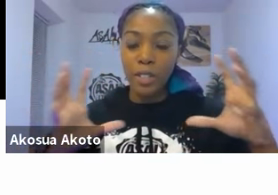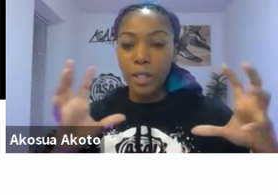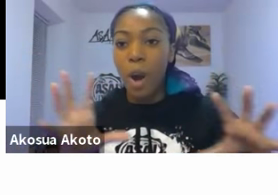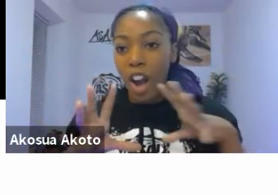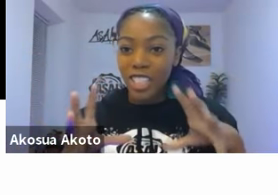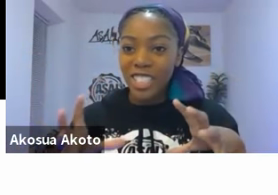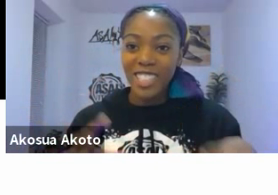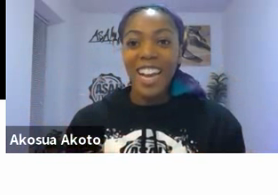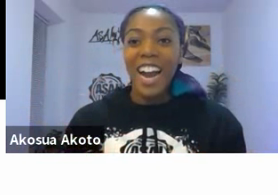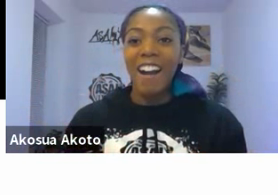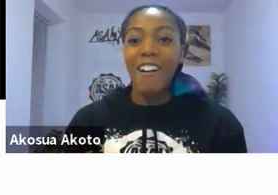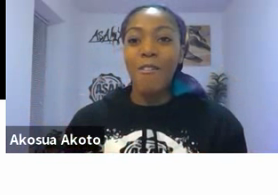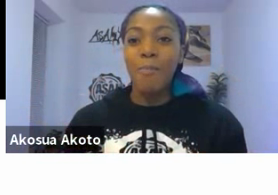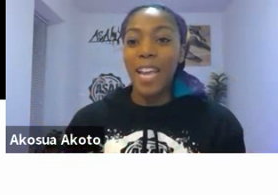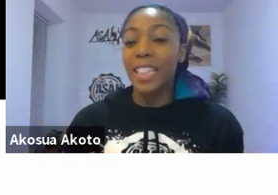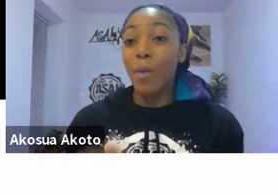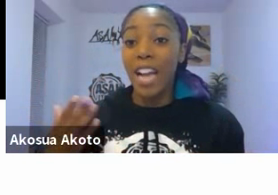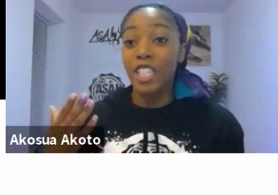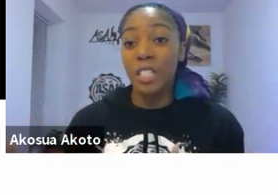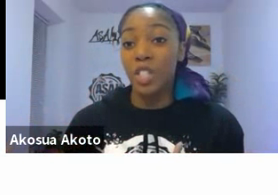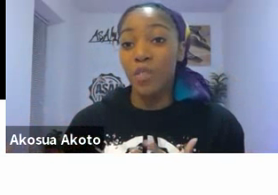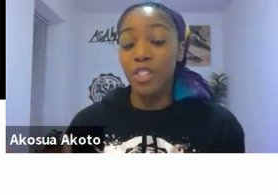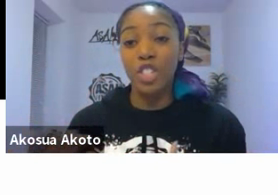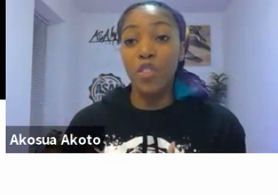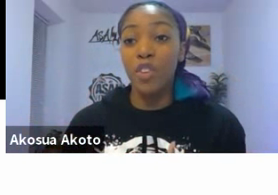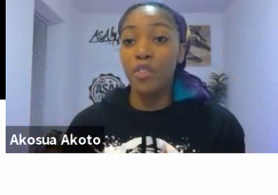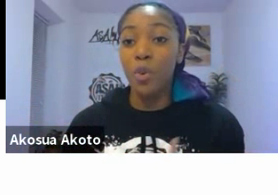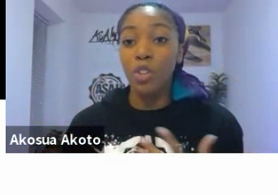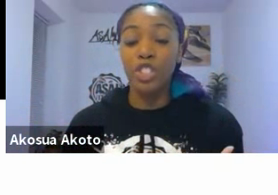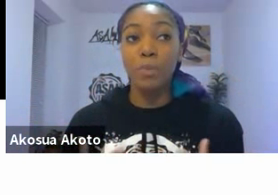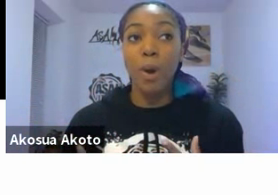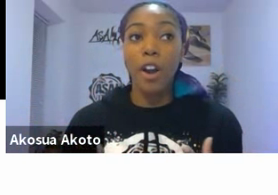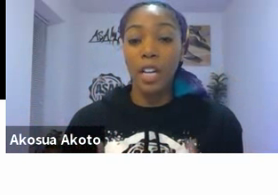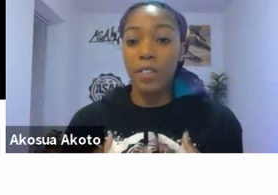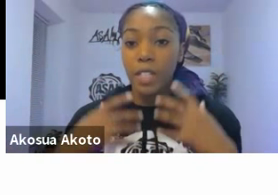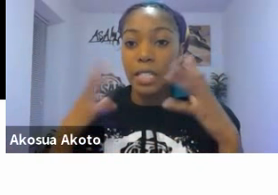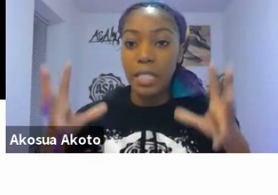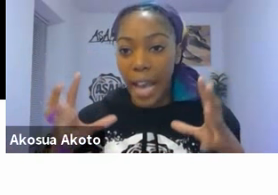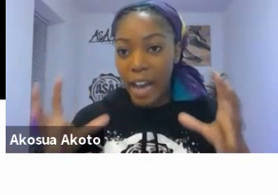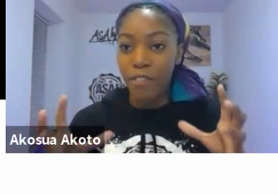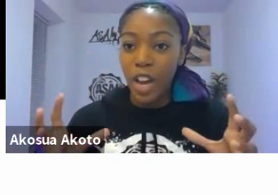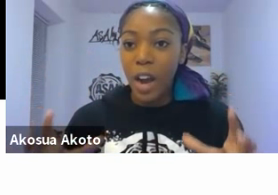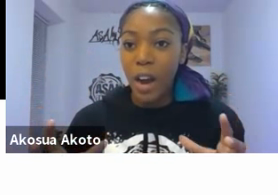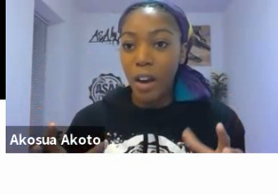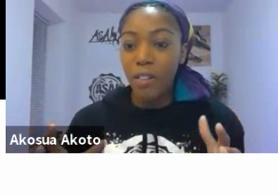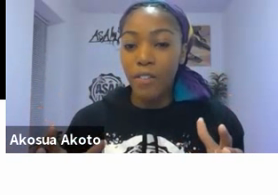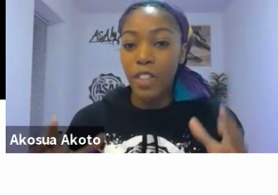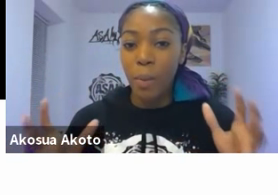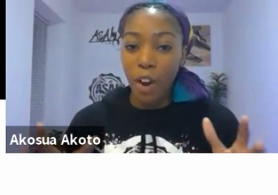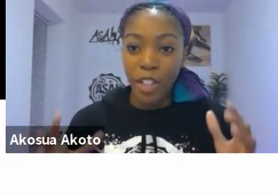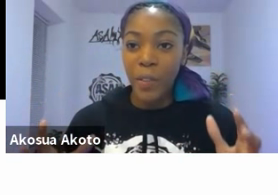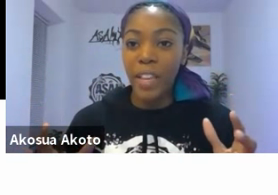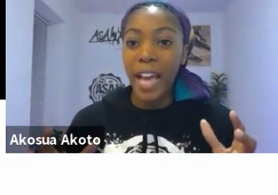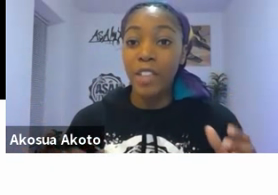super posh. And they were actually servers serving food or just part of the staff of